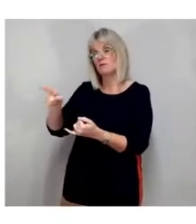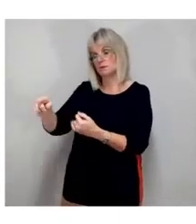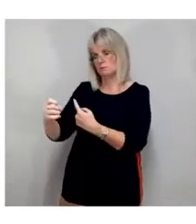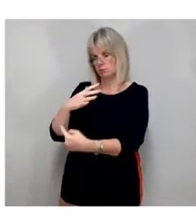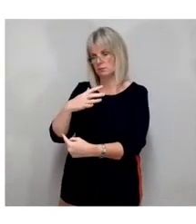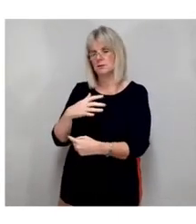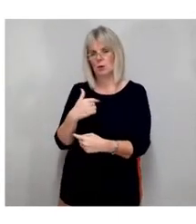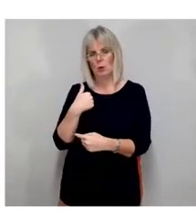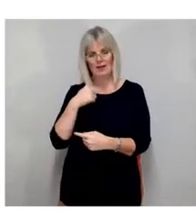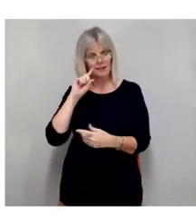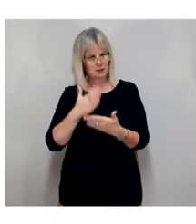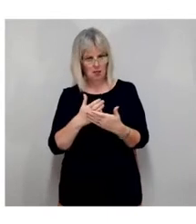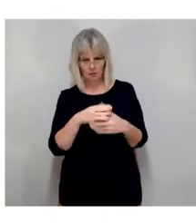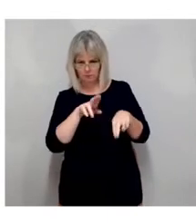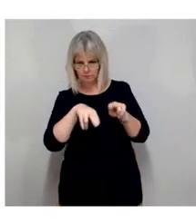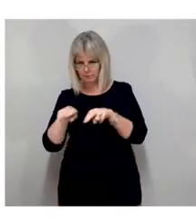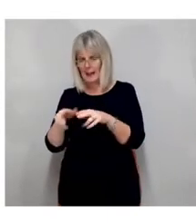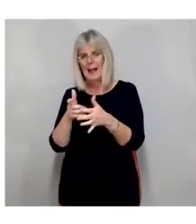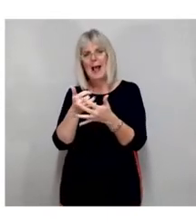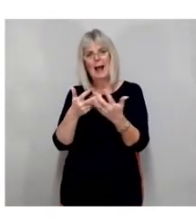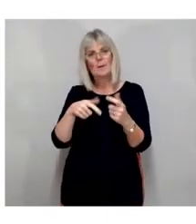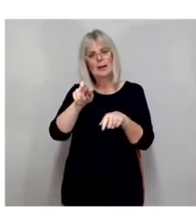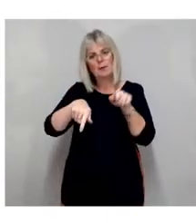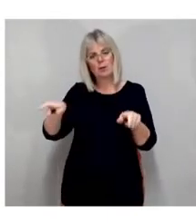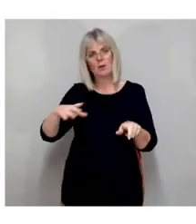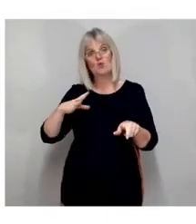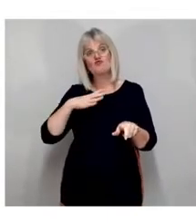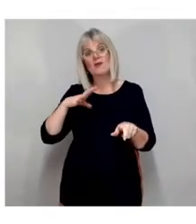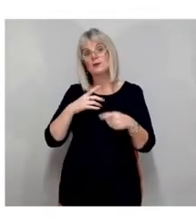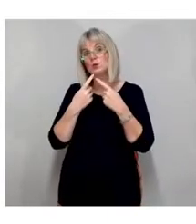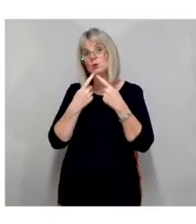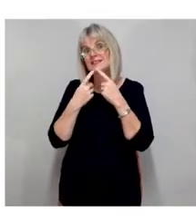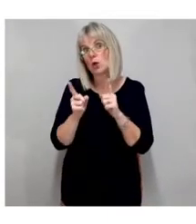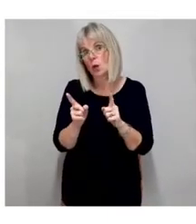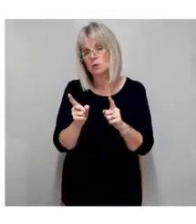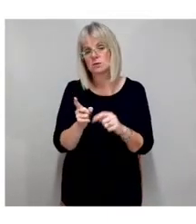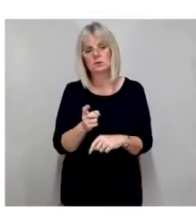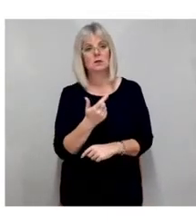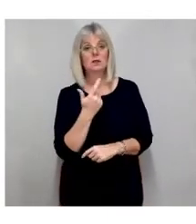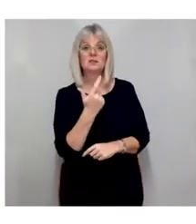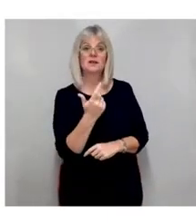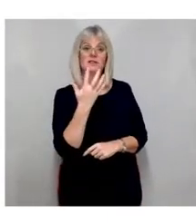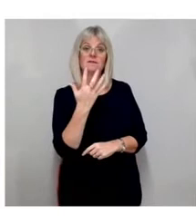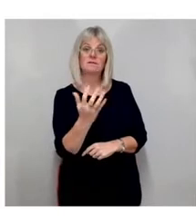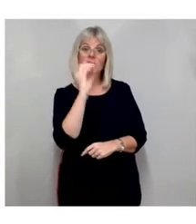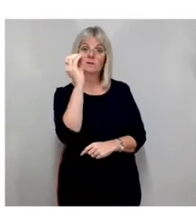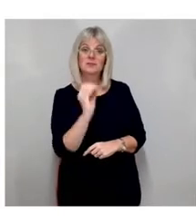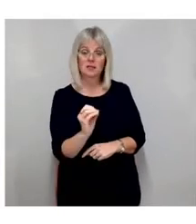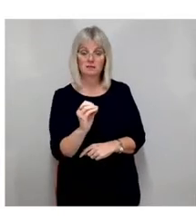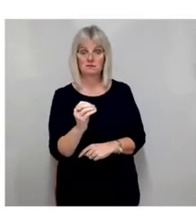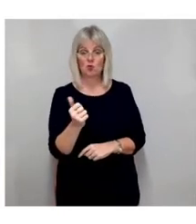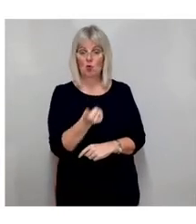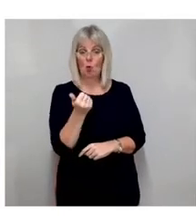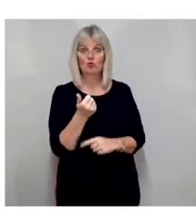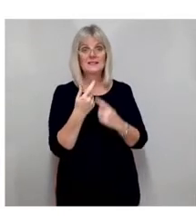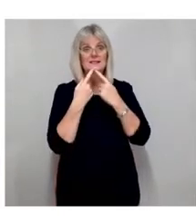many of our people are ready to disclose, and 75% of our people have disclosed whether they have a disability or not. And we're doing a